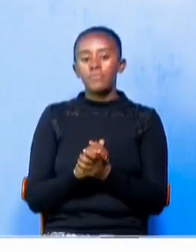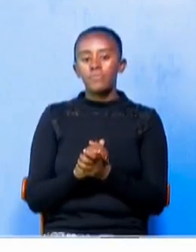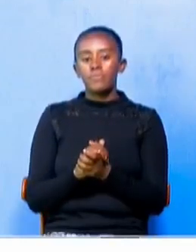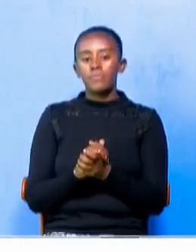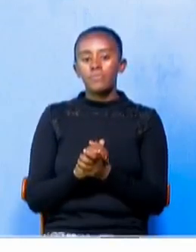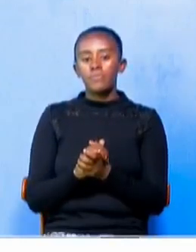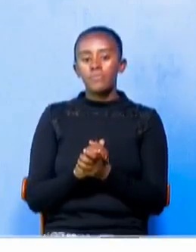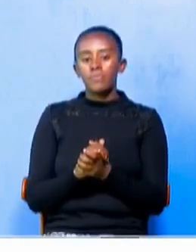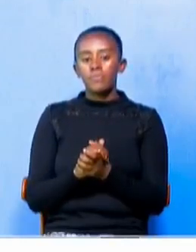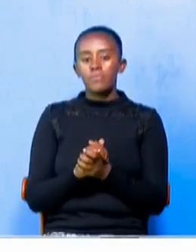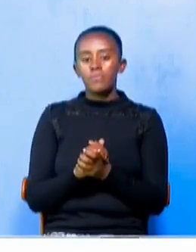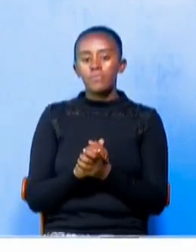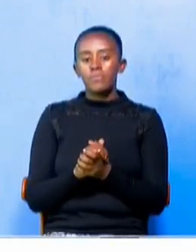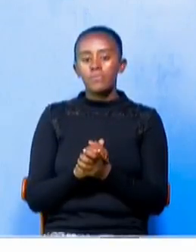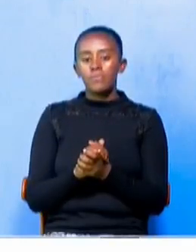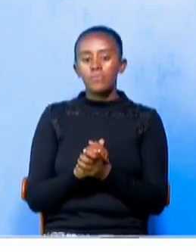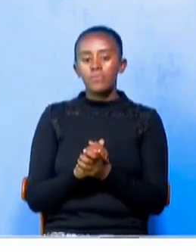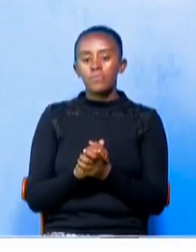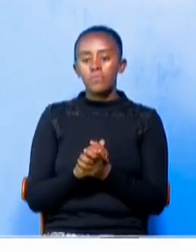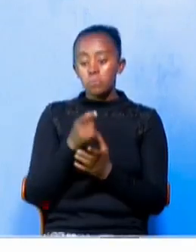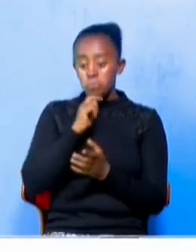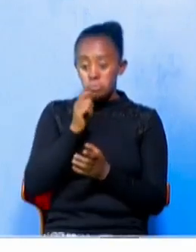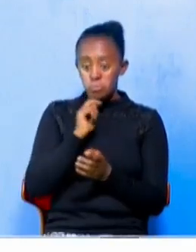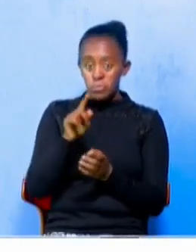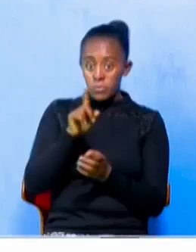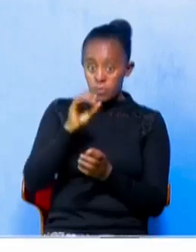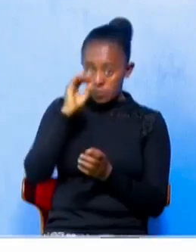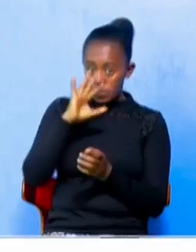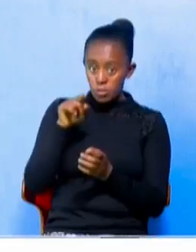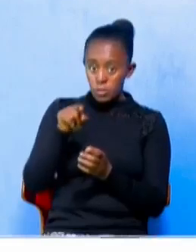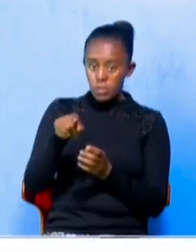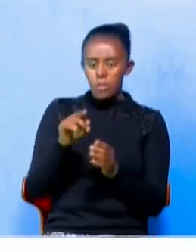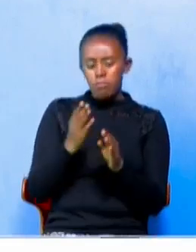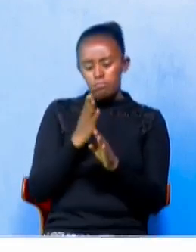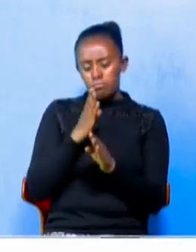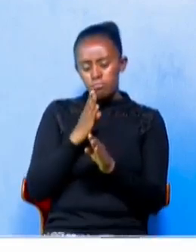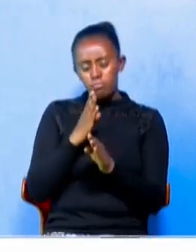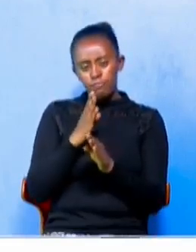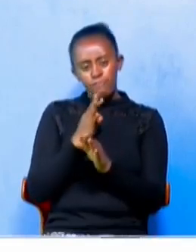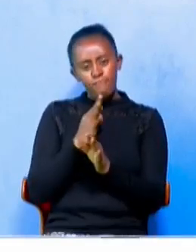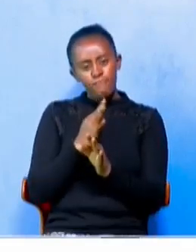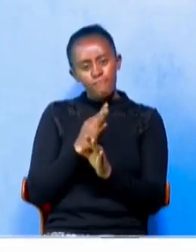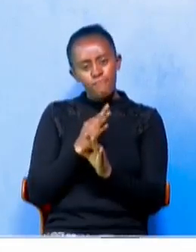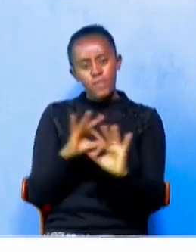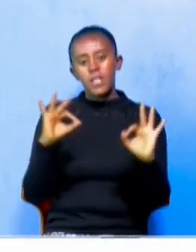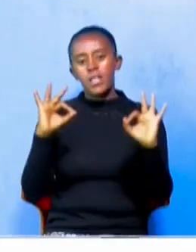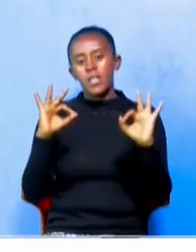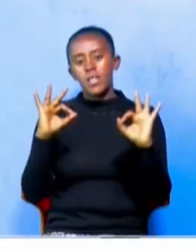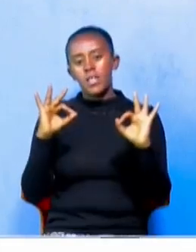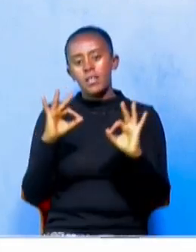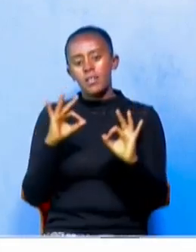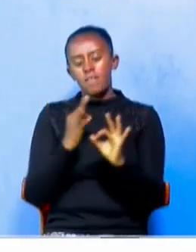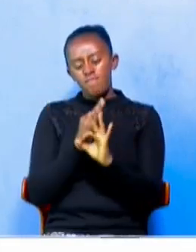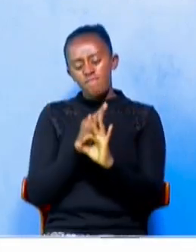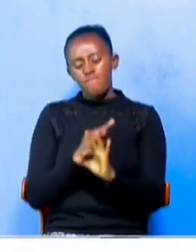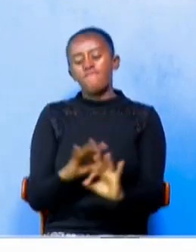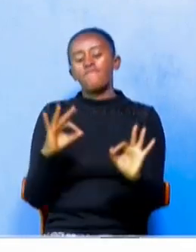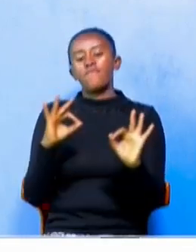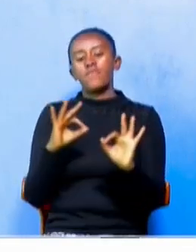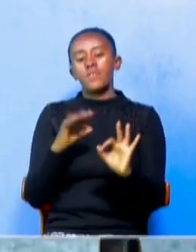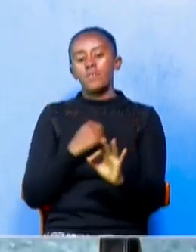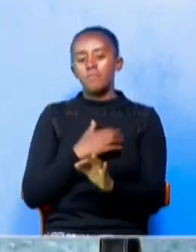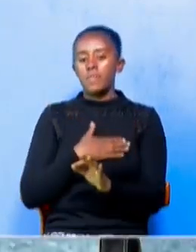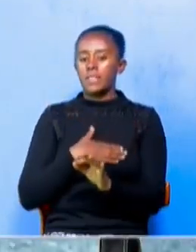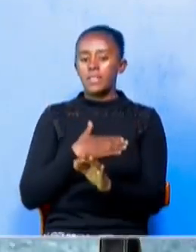Yeah. Make your interviewee be free, please. Yeah. Be free.